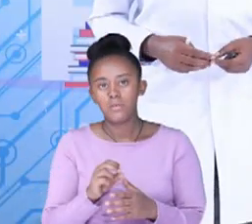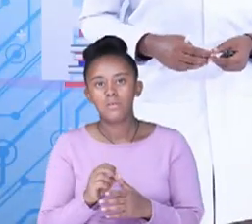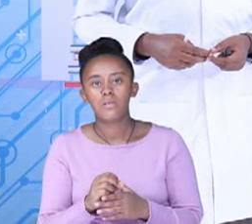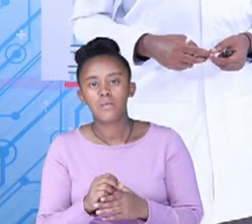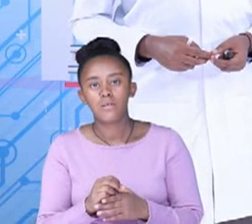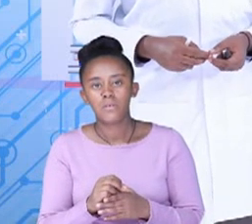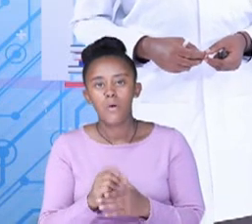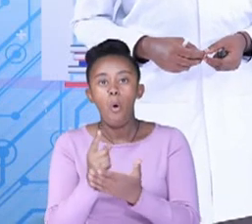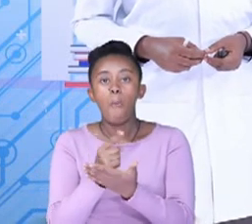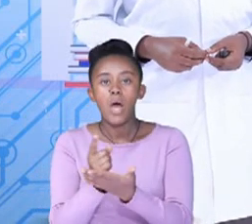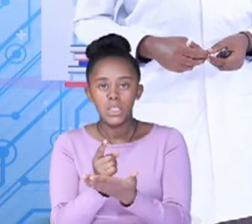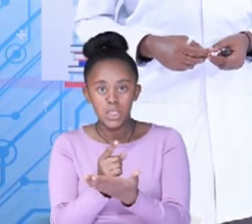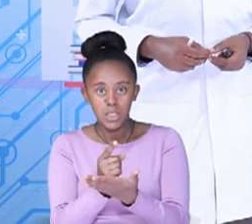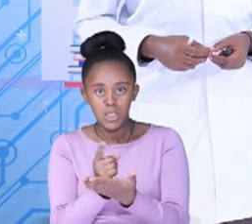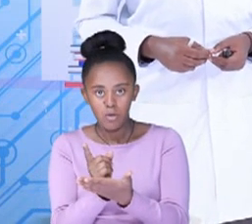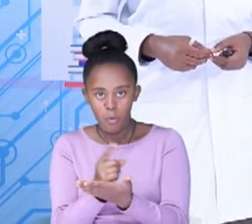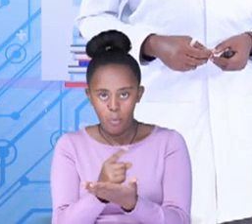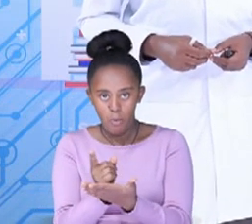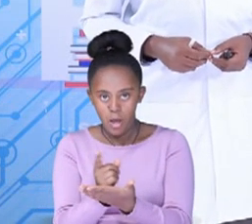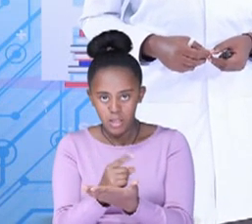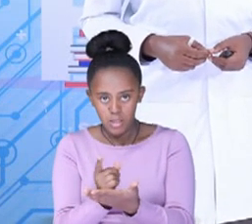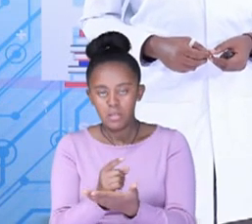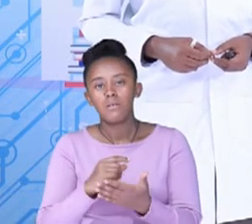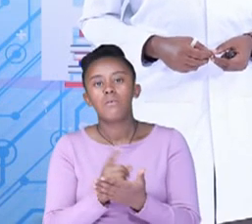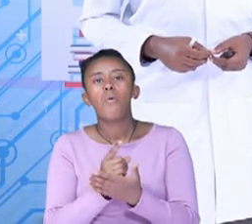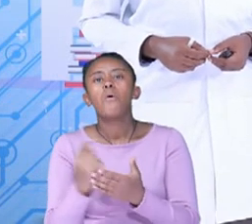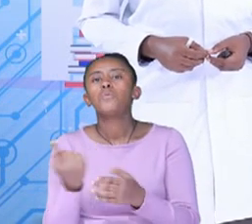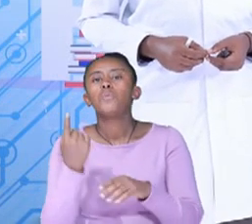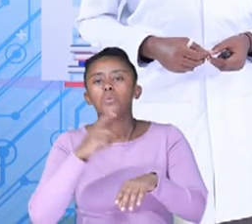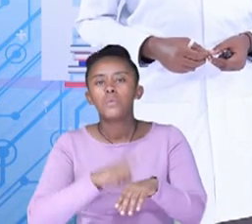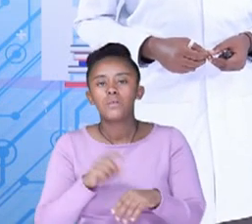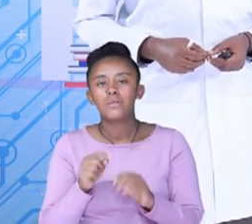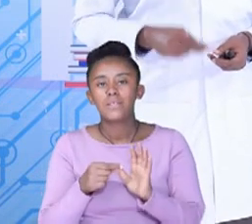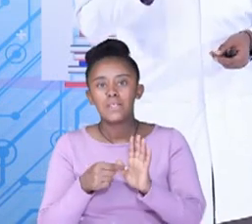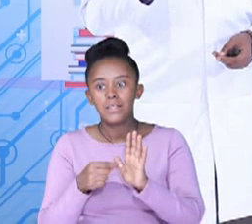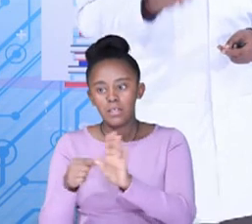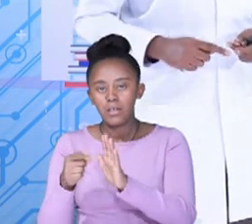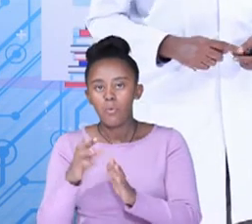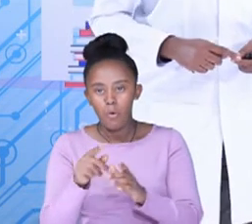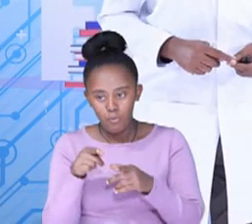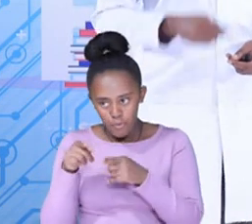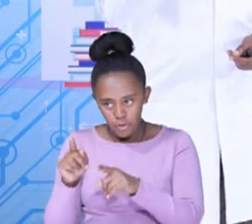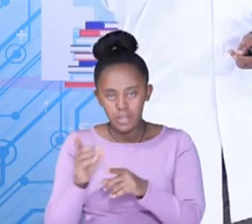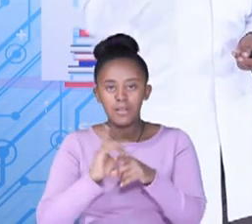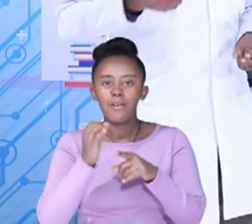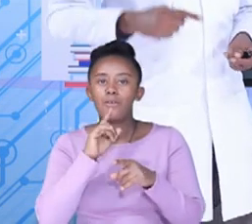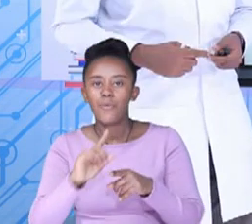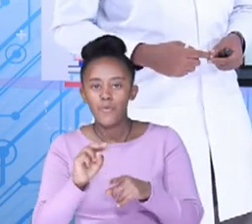Have you ever looked at a compass? I hope you do so. Compass always indicates or points to the direction